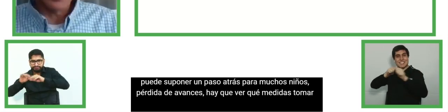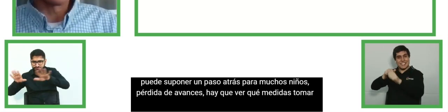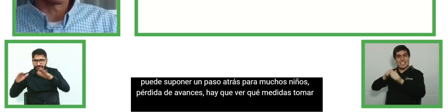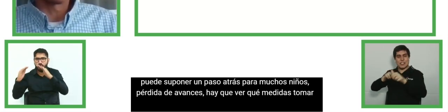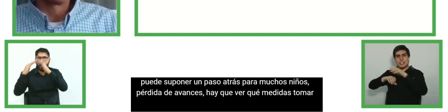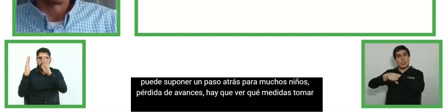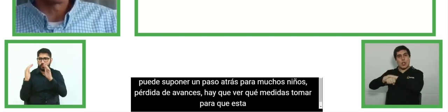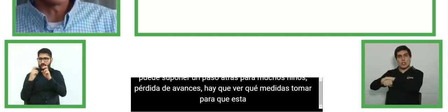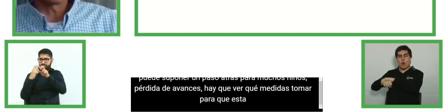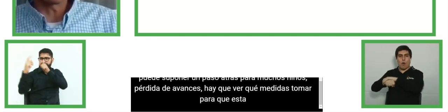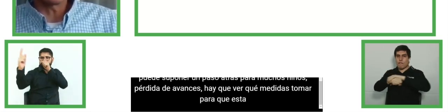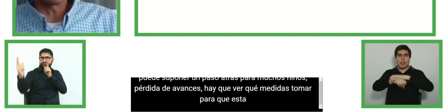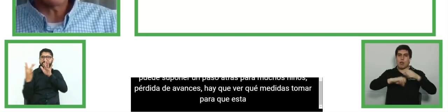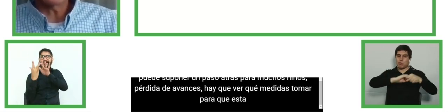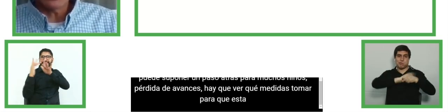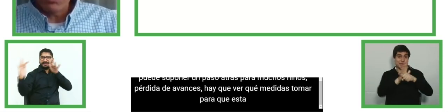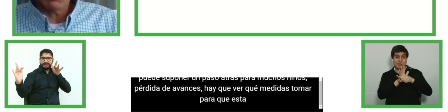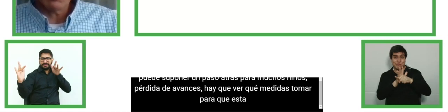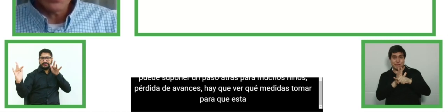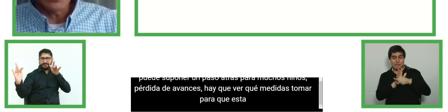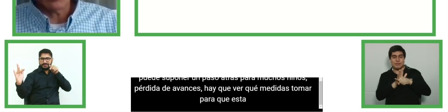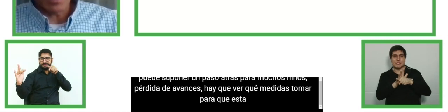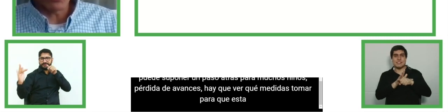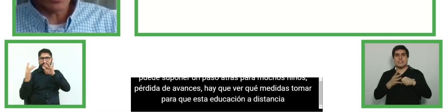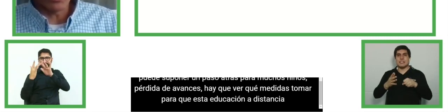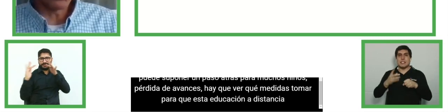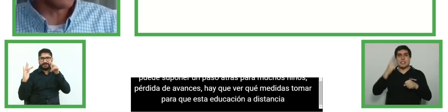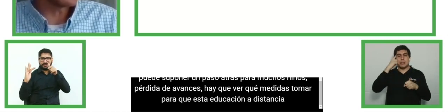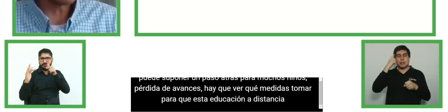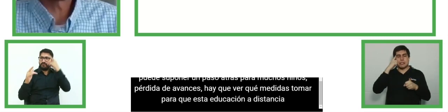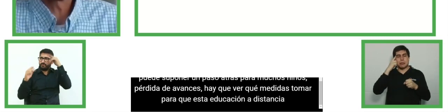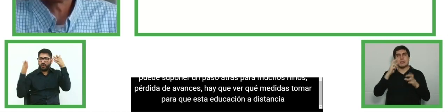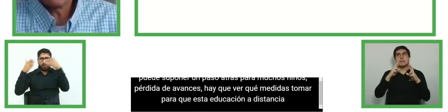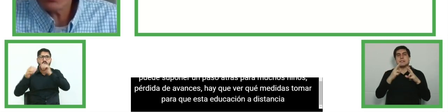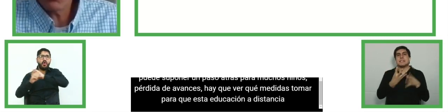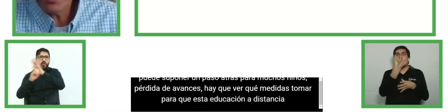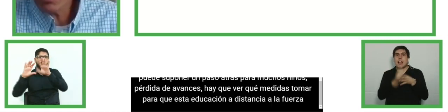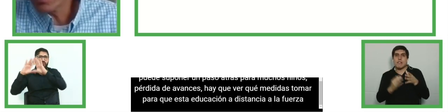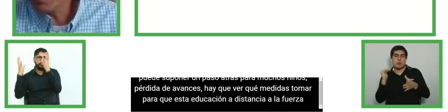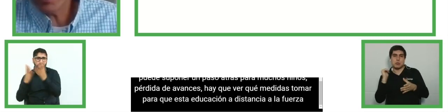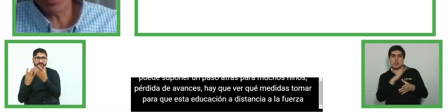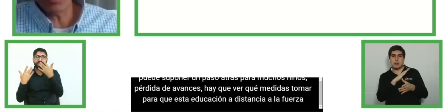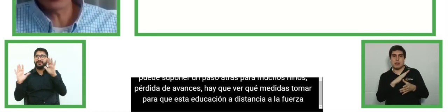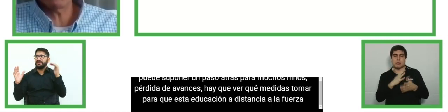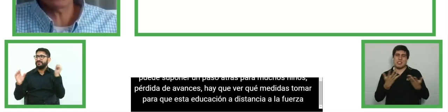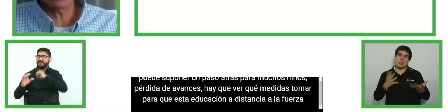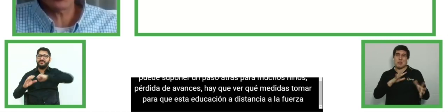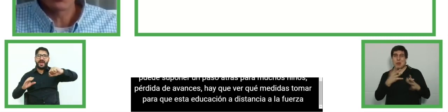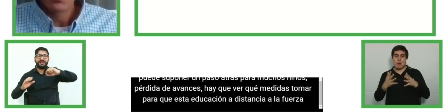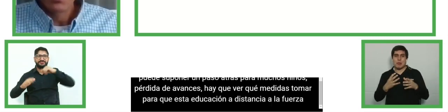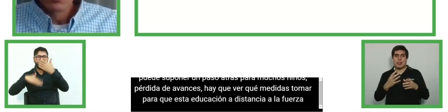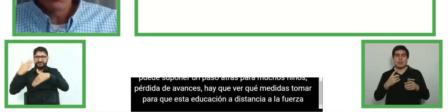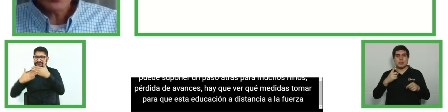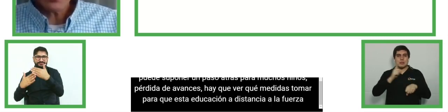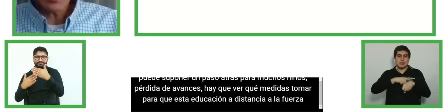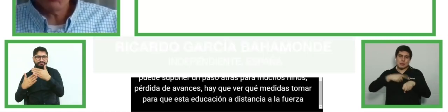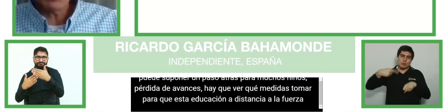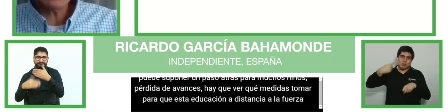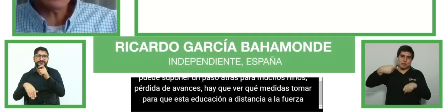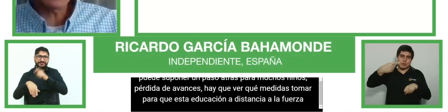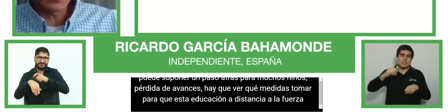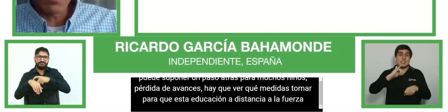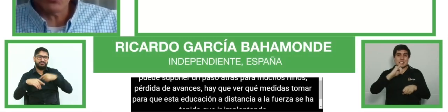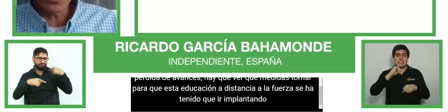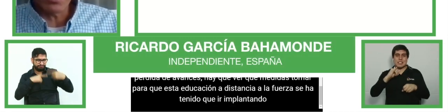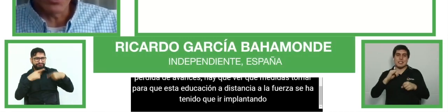us, and we hope doesn't last much. We have to count that it will last. What make it as accessible as possible. It's not